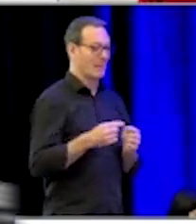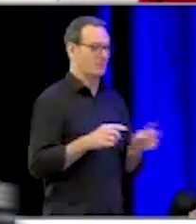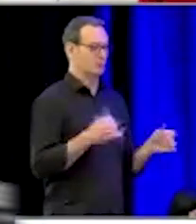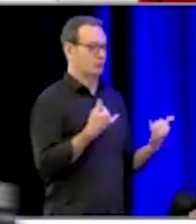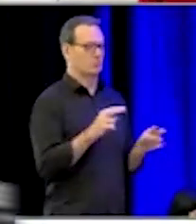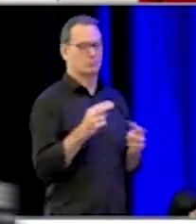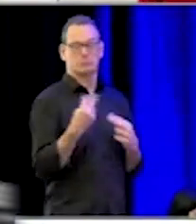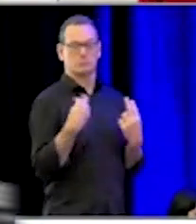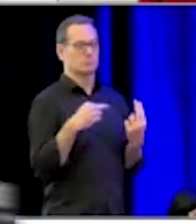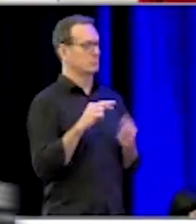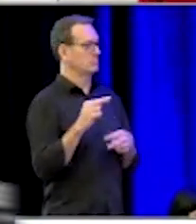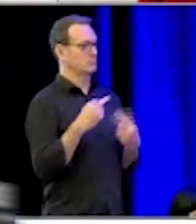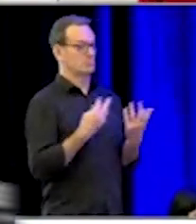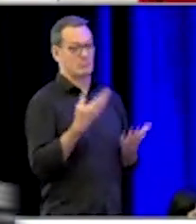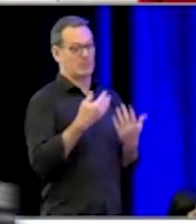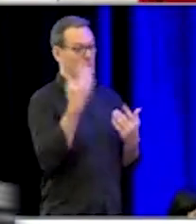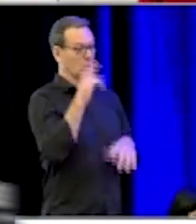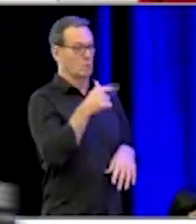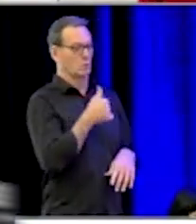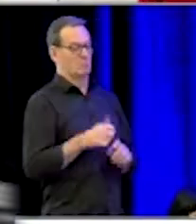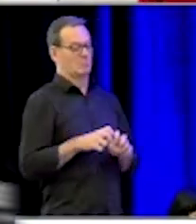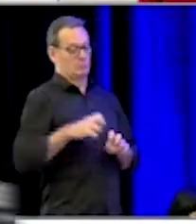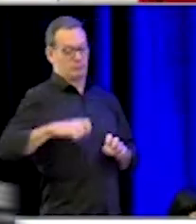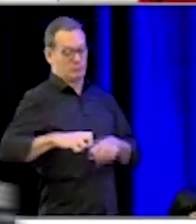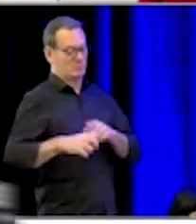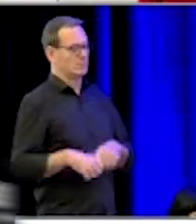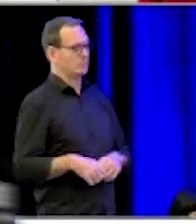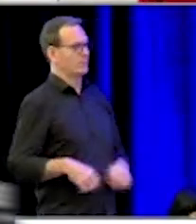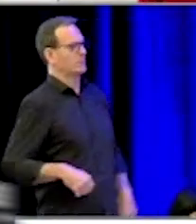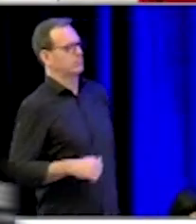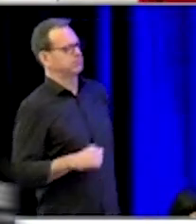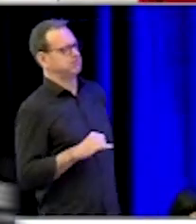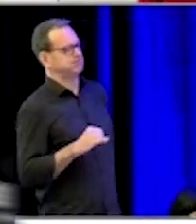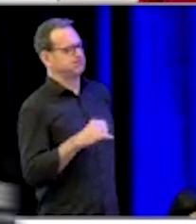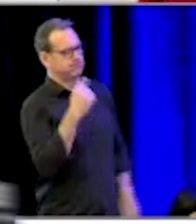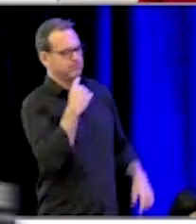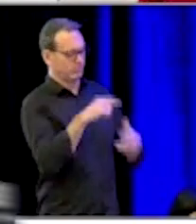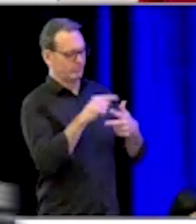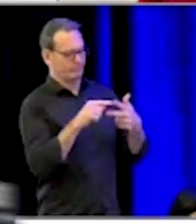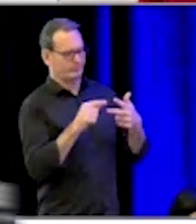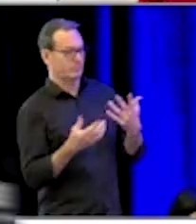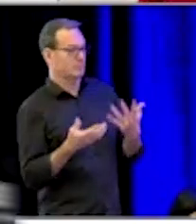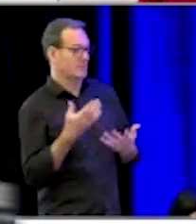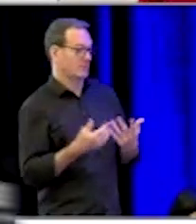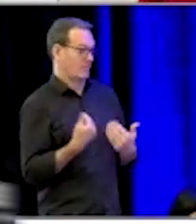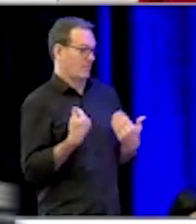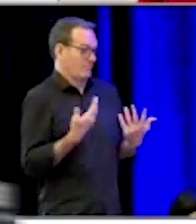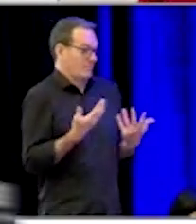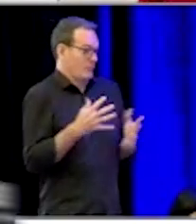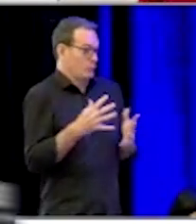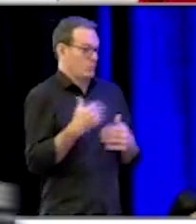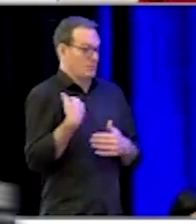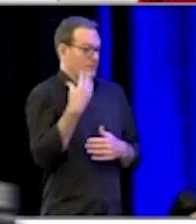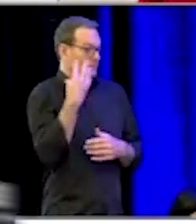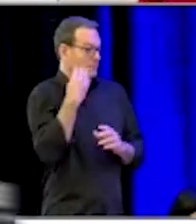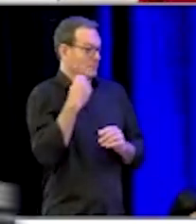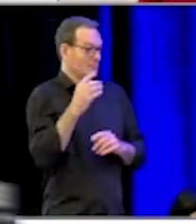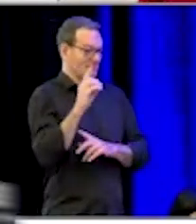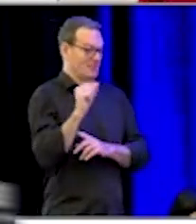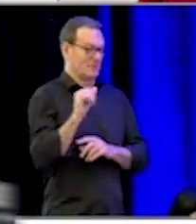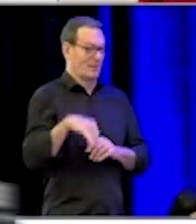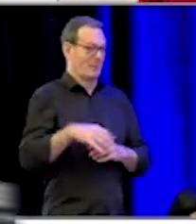many of us may not know that someone sitting next to us does suffer from any of these things or has any of these barriers.